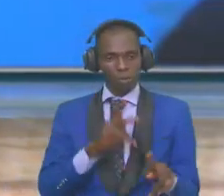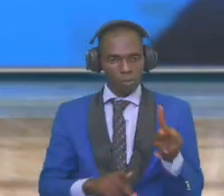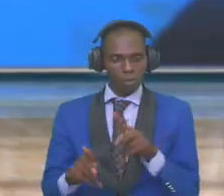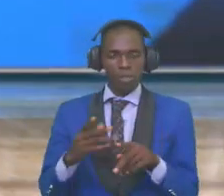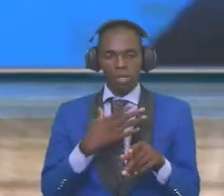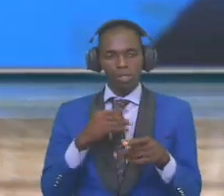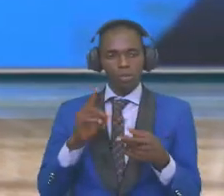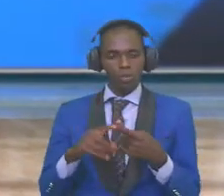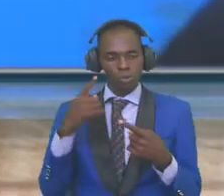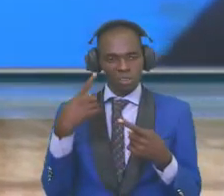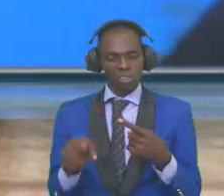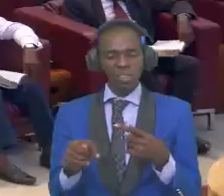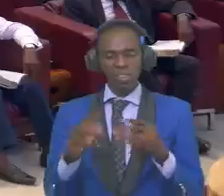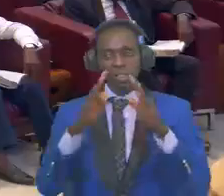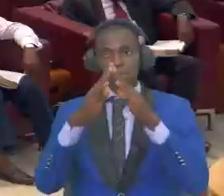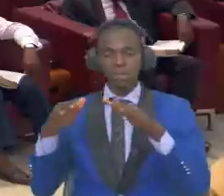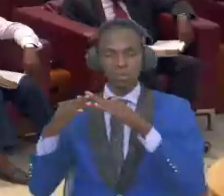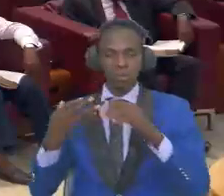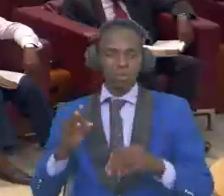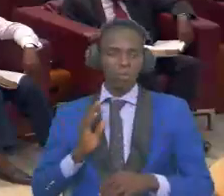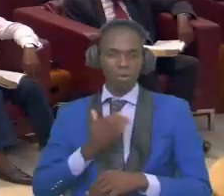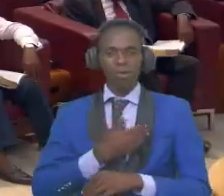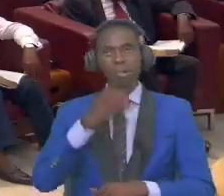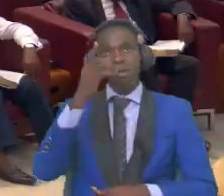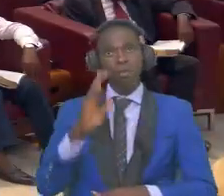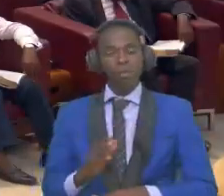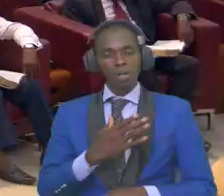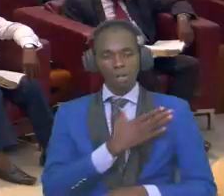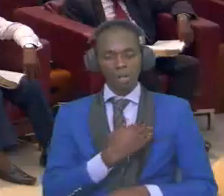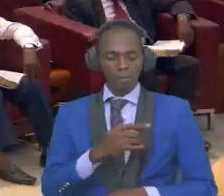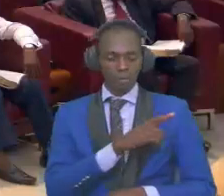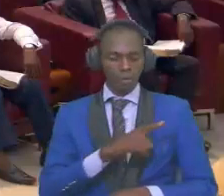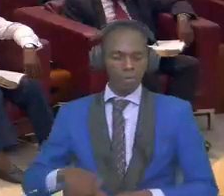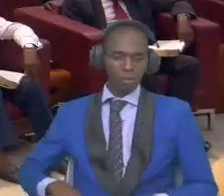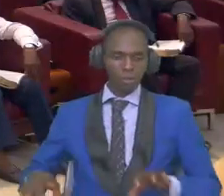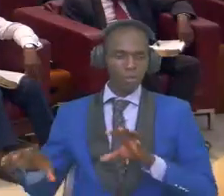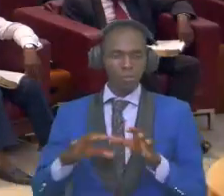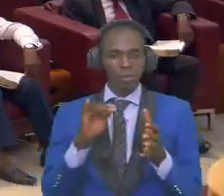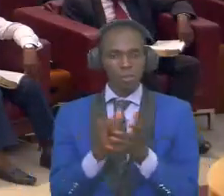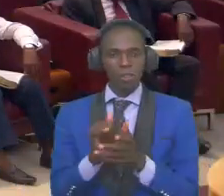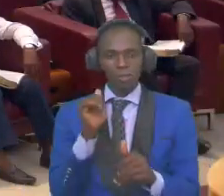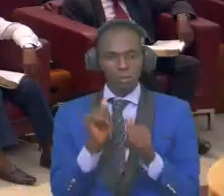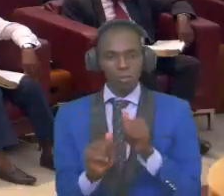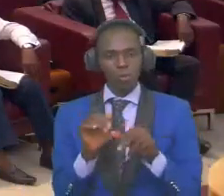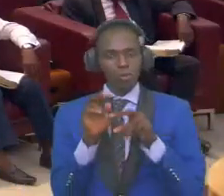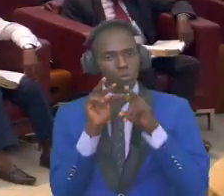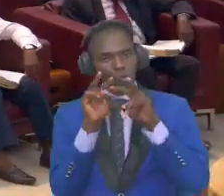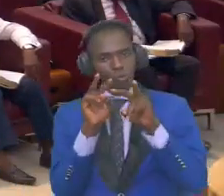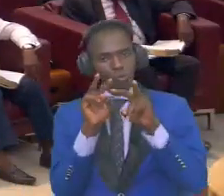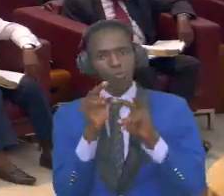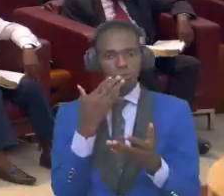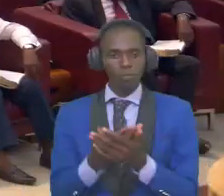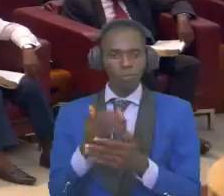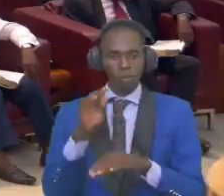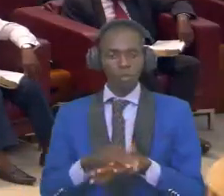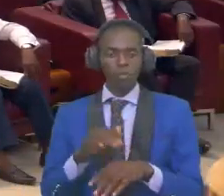our God. And the Lord do that which seemeth good